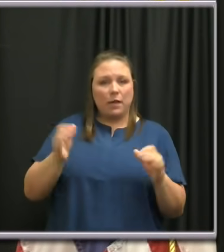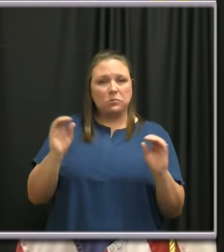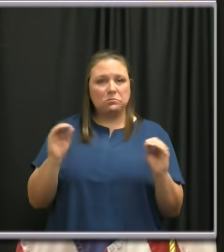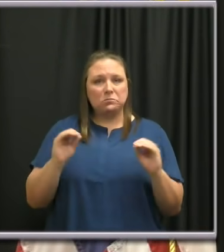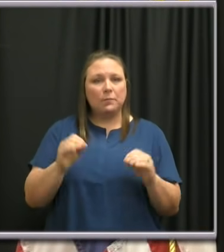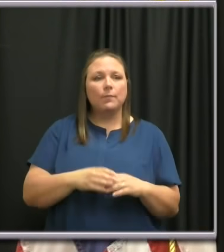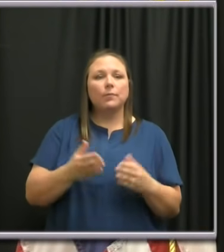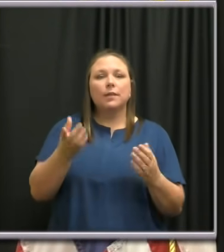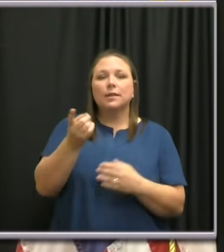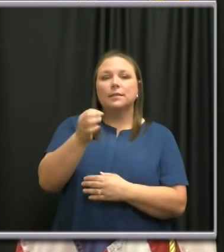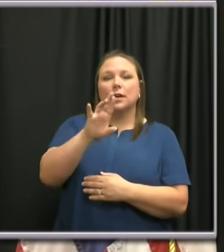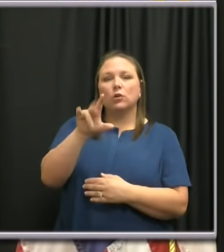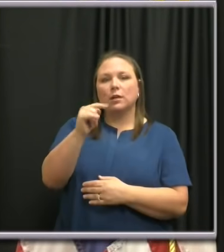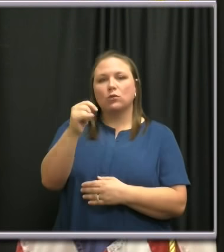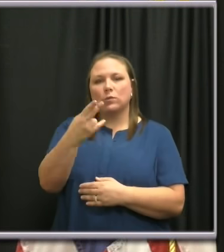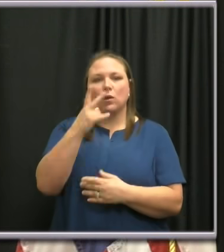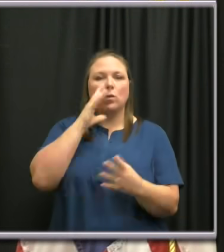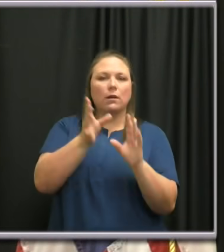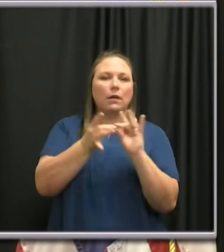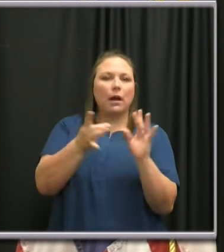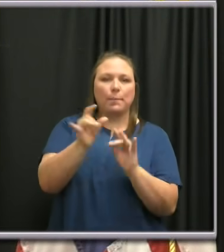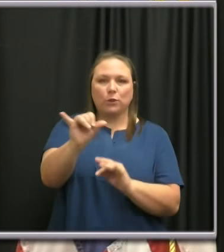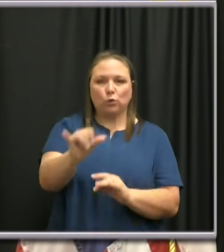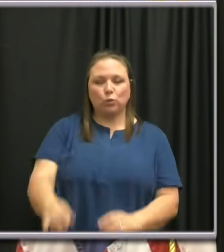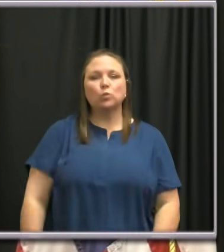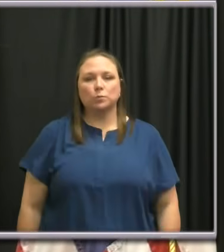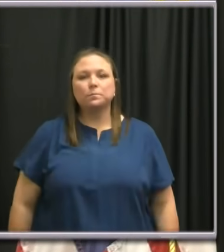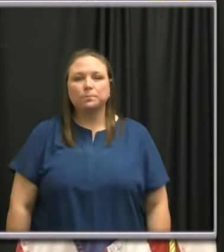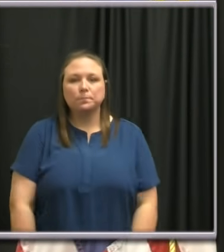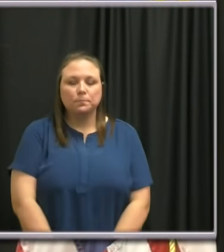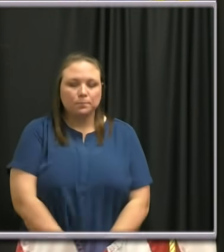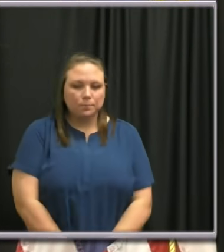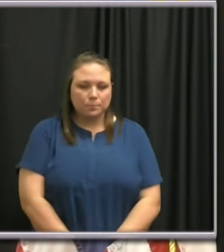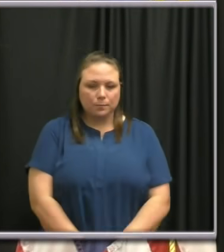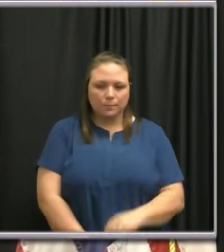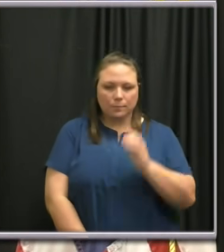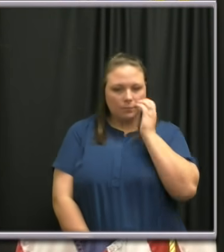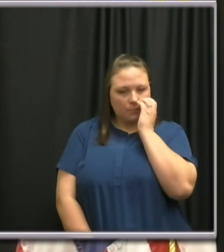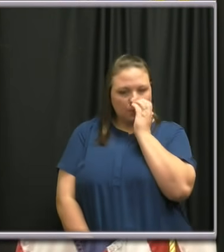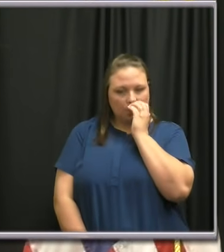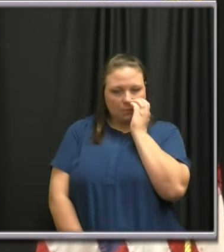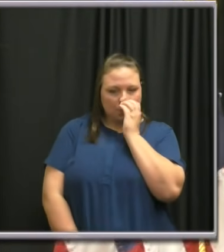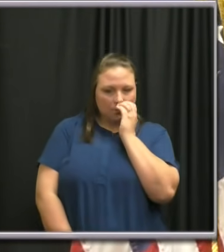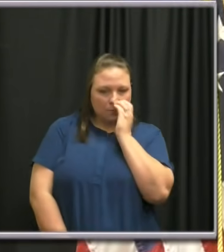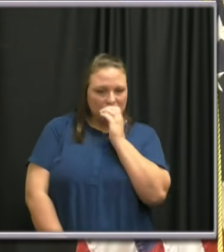that. Dr. Hildreth also would like to comment on this question, so I'll defer to him.